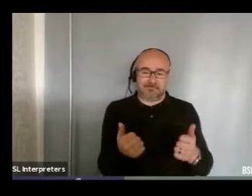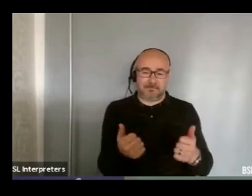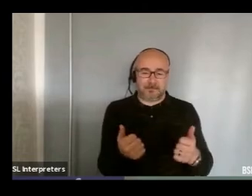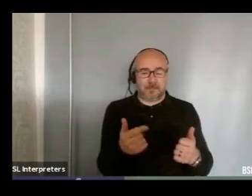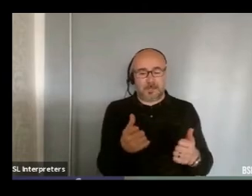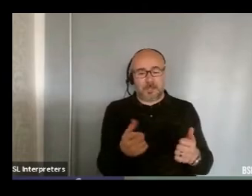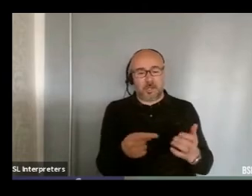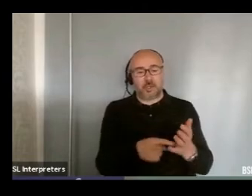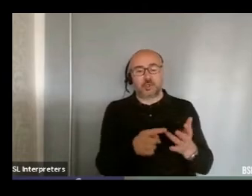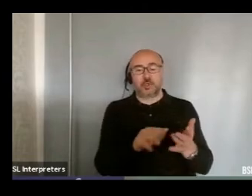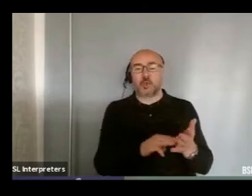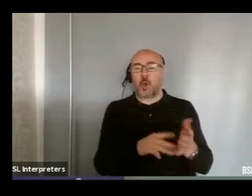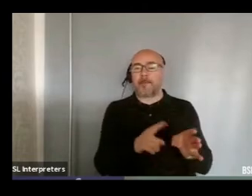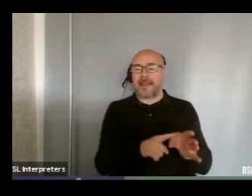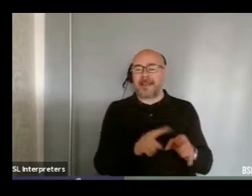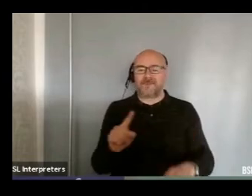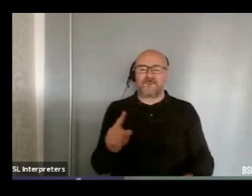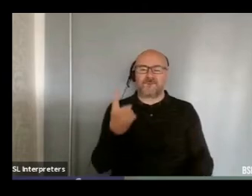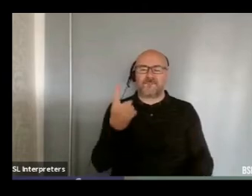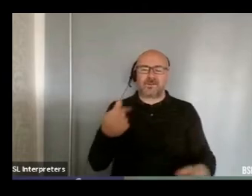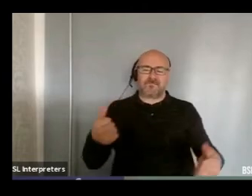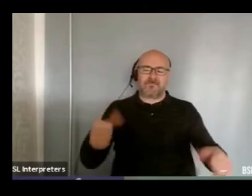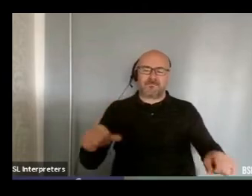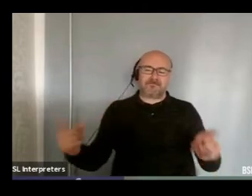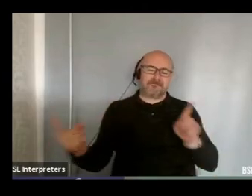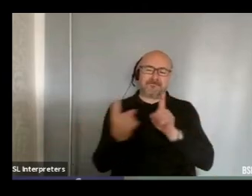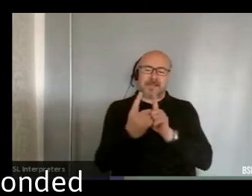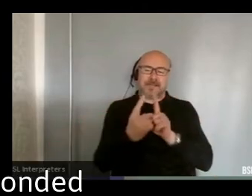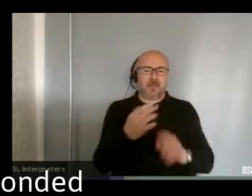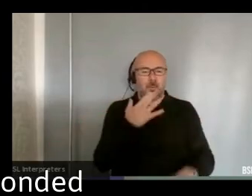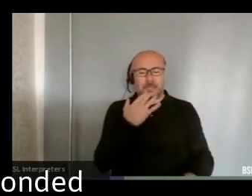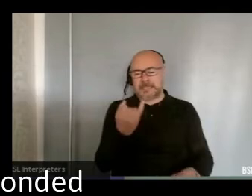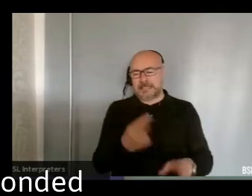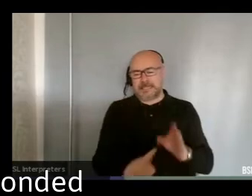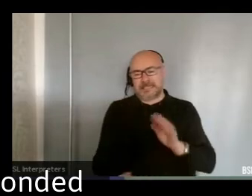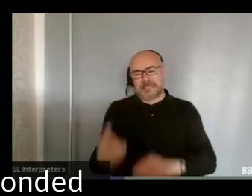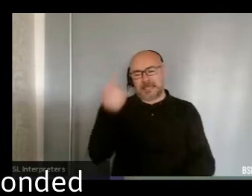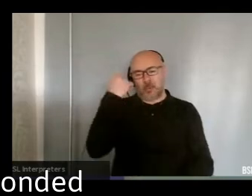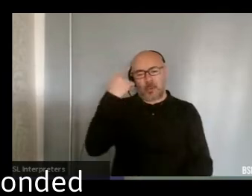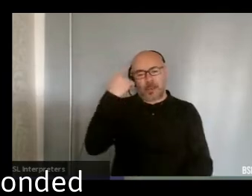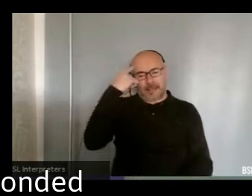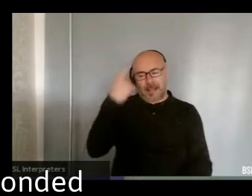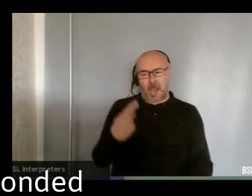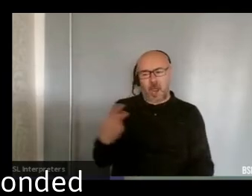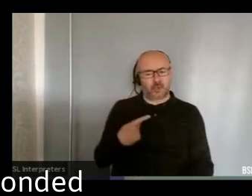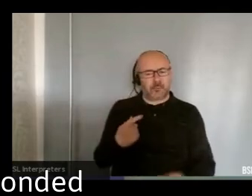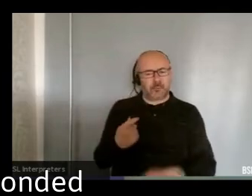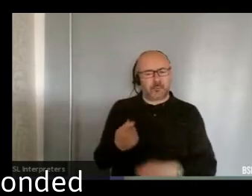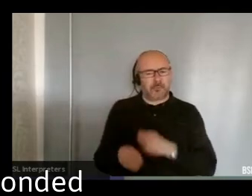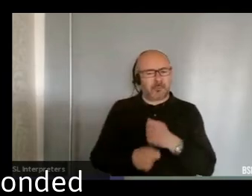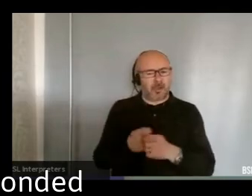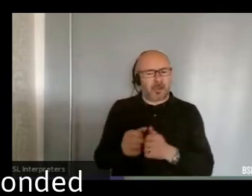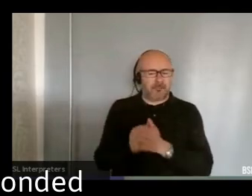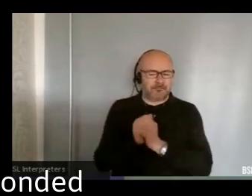Tommy, the first time I met him was probably 6 years ago or so, and I think our friendship has bonded